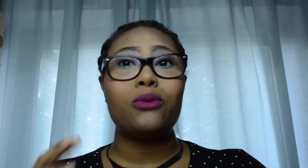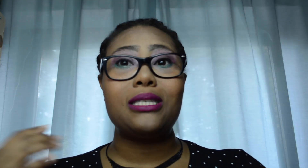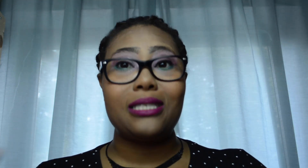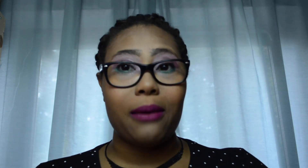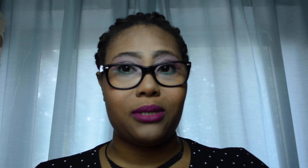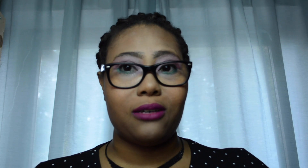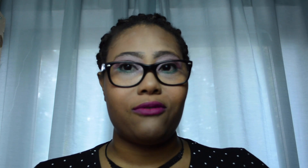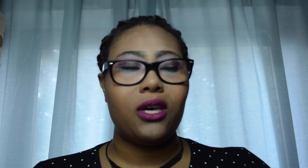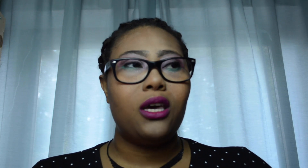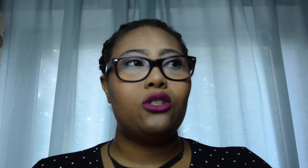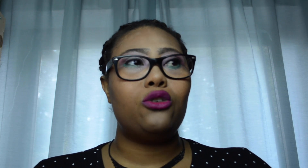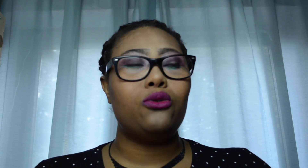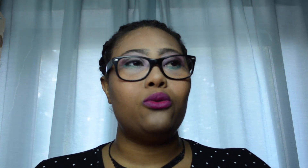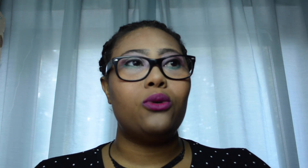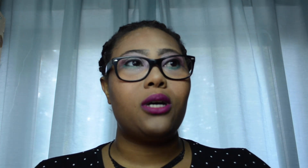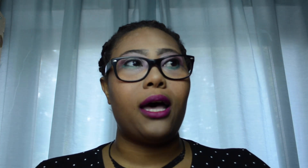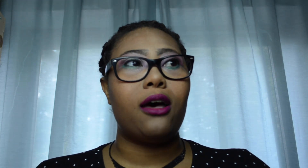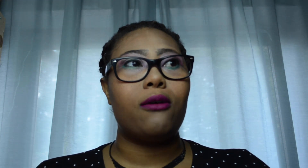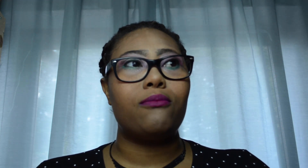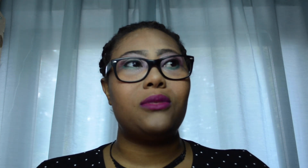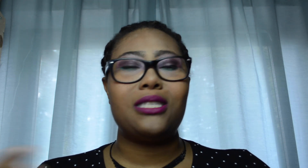even receptive to